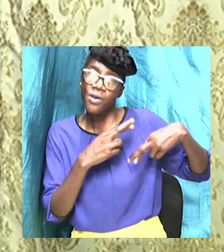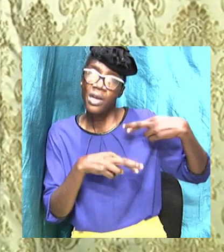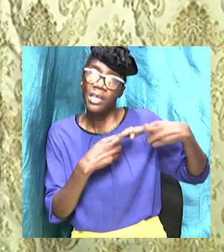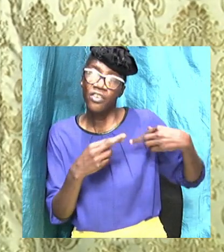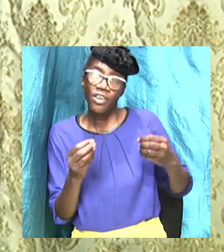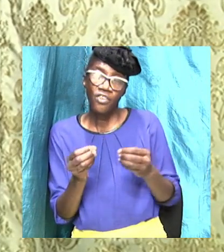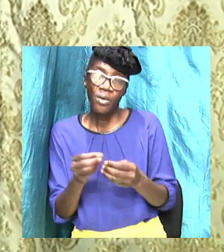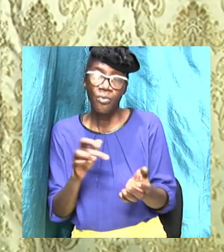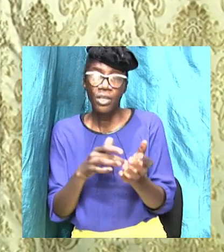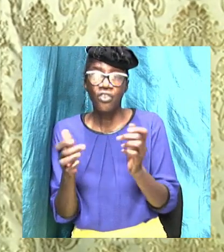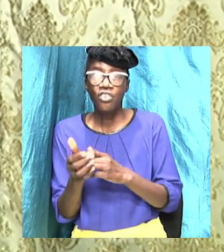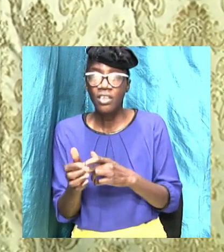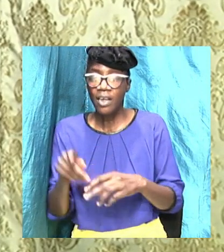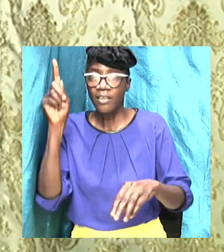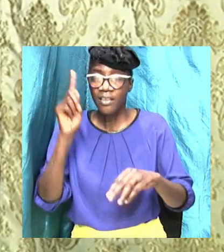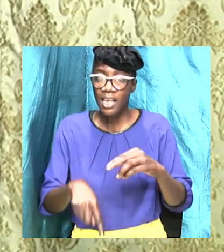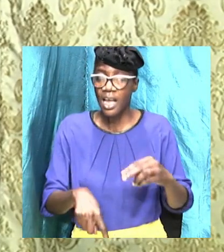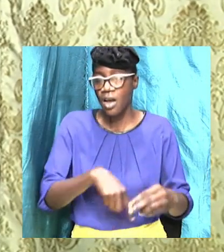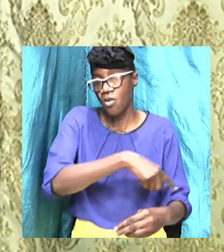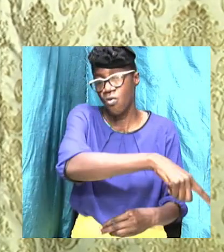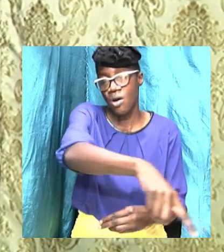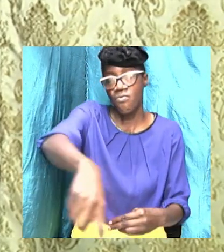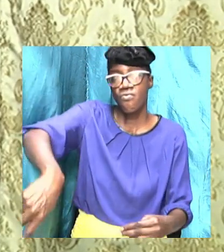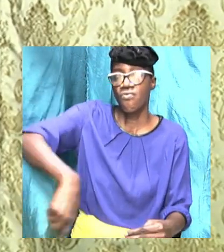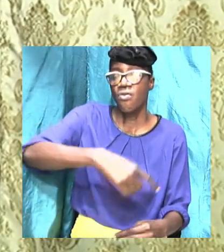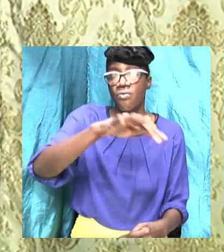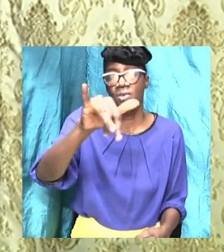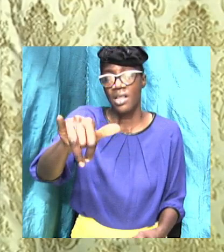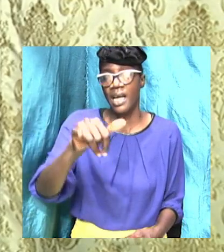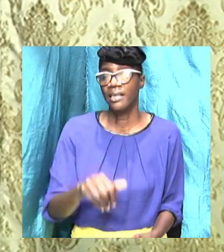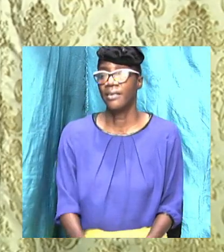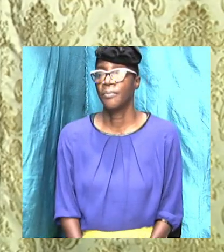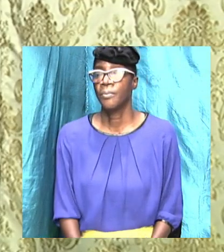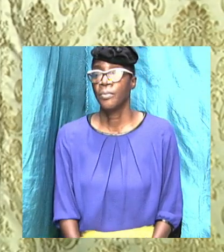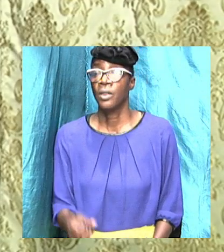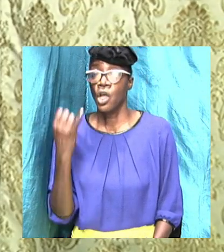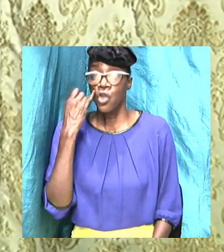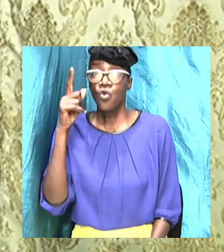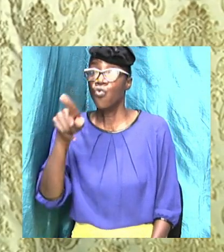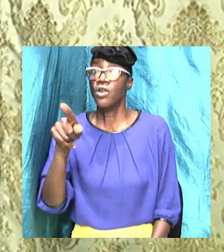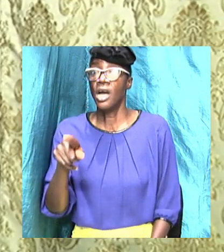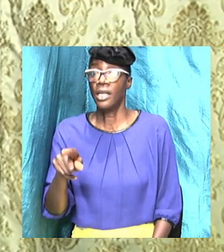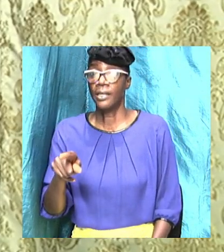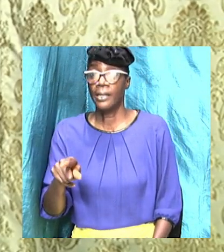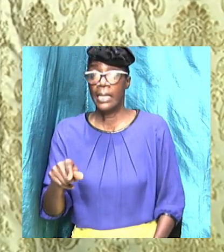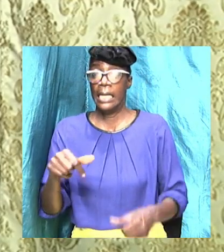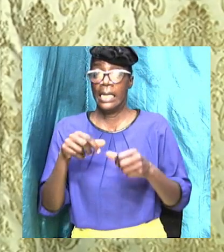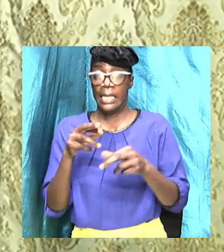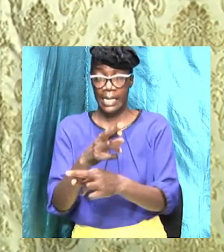the source. You can't get around that. You can't go around that. If you're not maintaining a relationship with God,